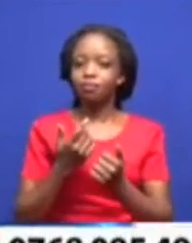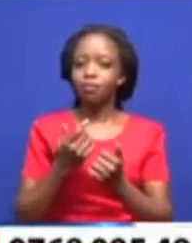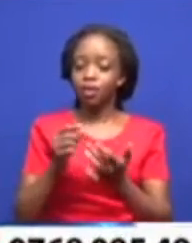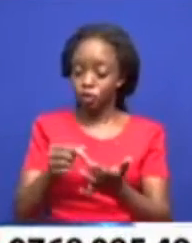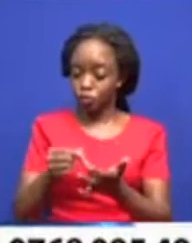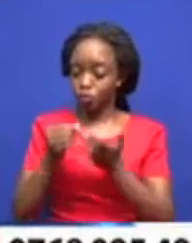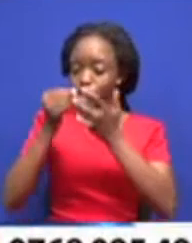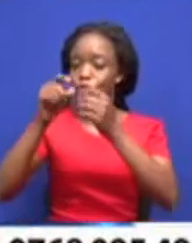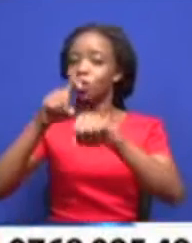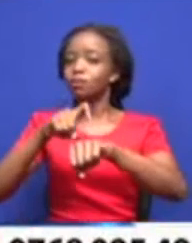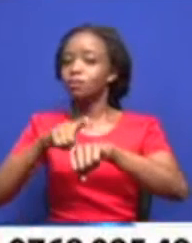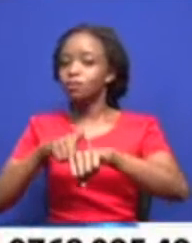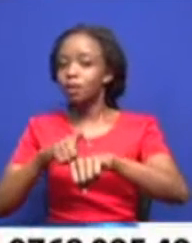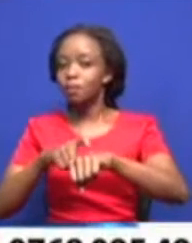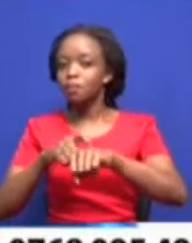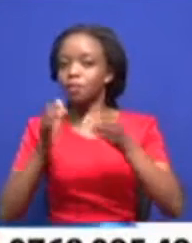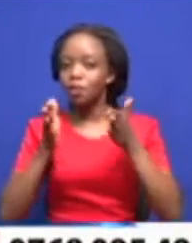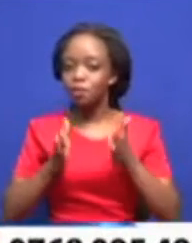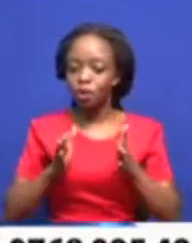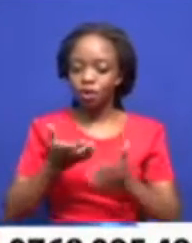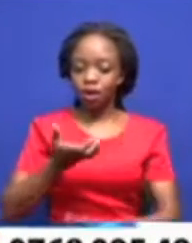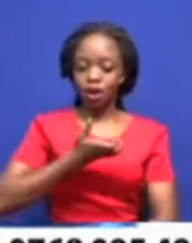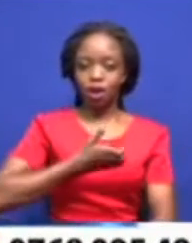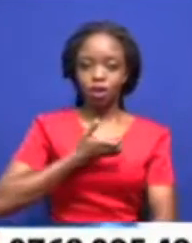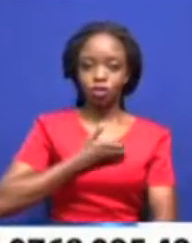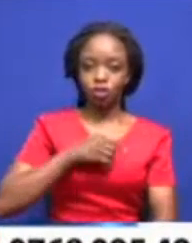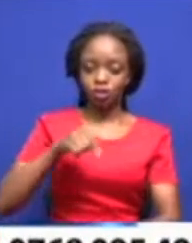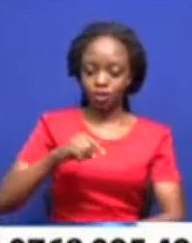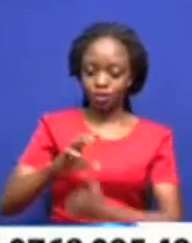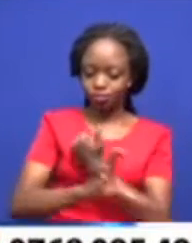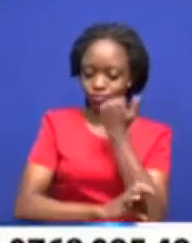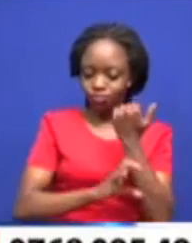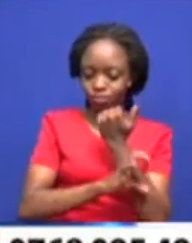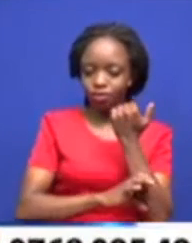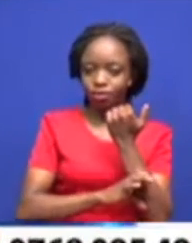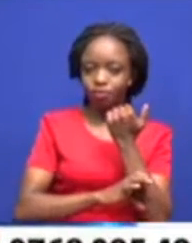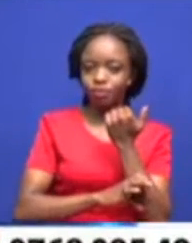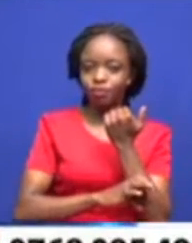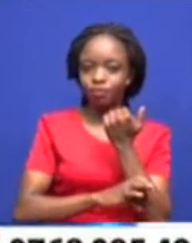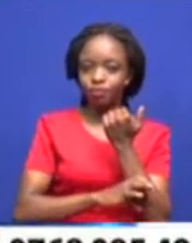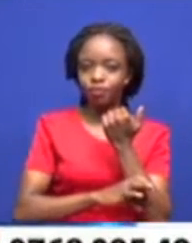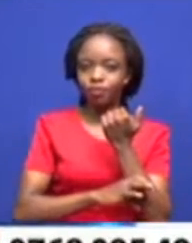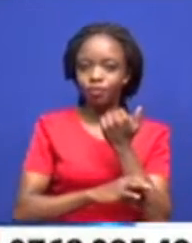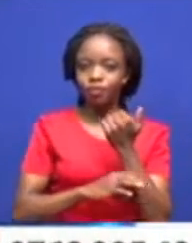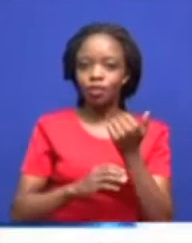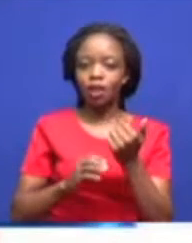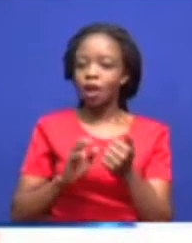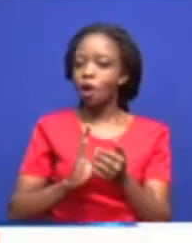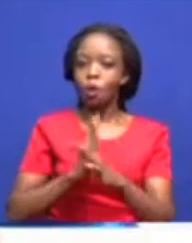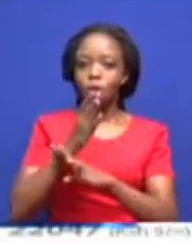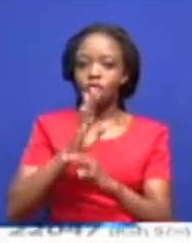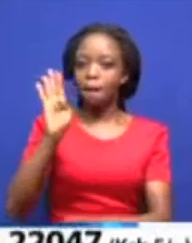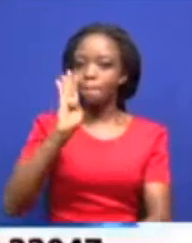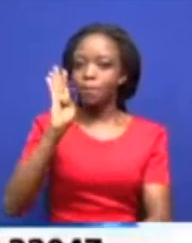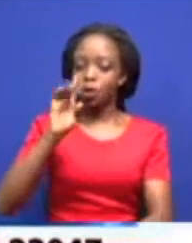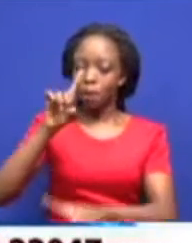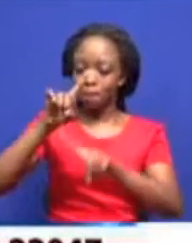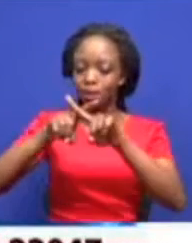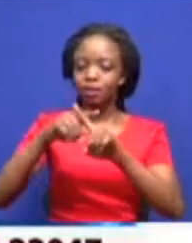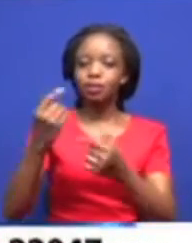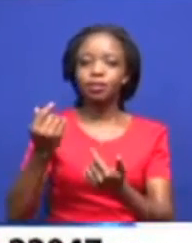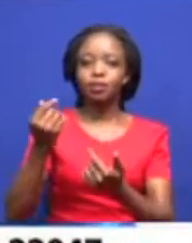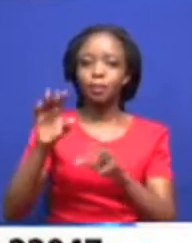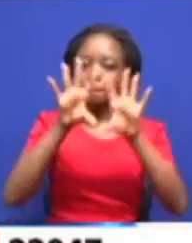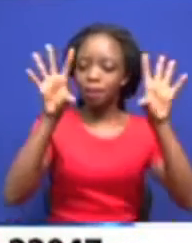when it comes to city council. This city of Minneapolis, a city of a $1 billion-plus budget, and we need someone